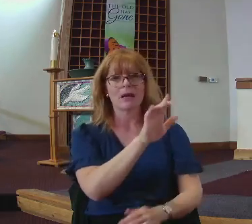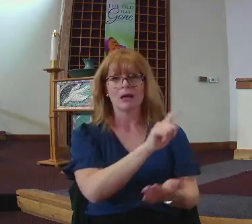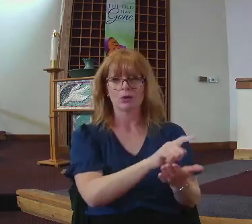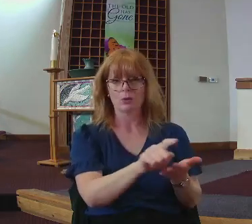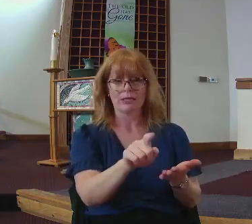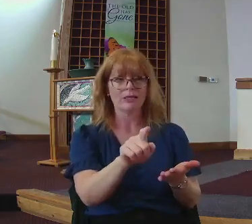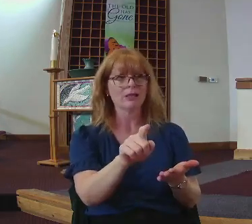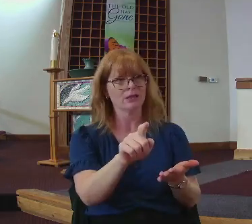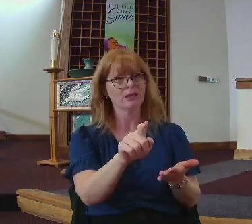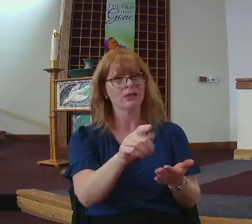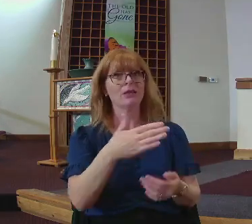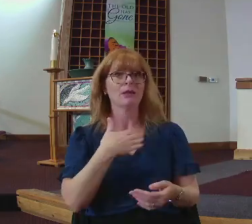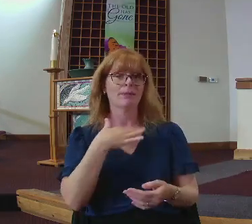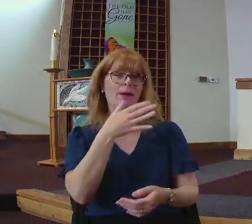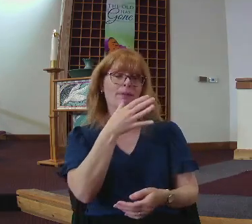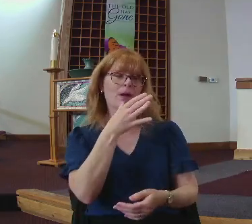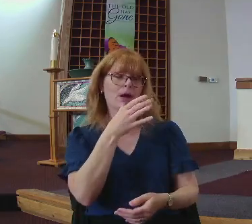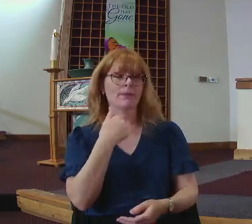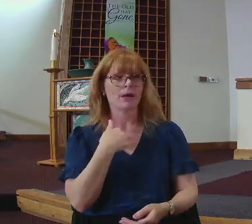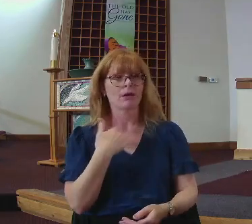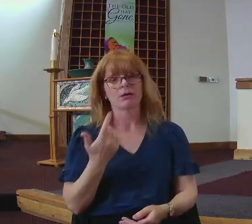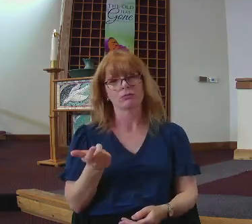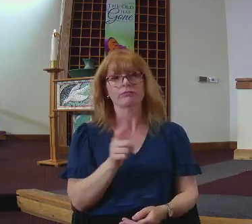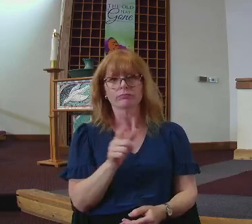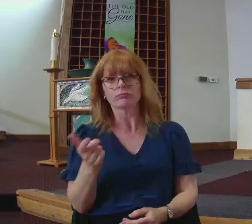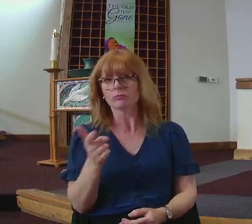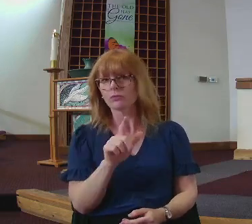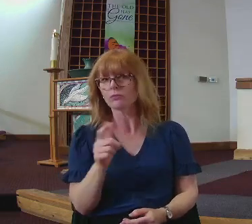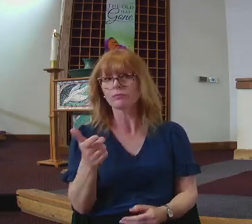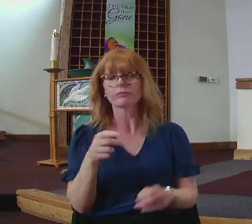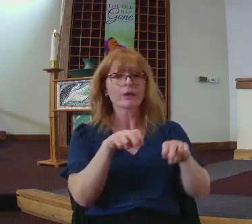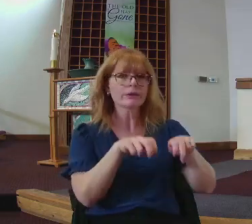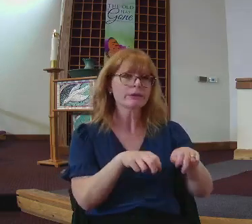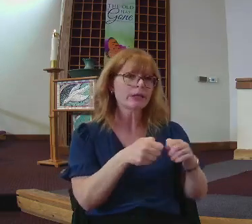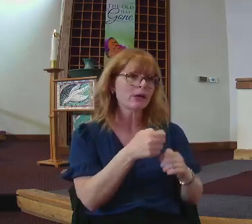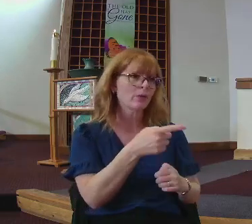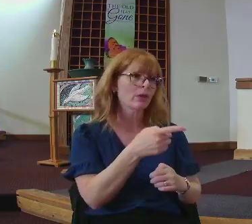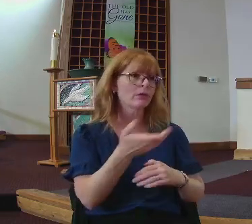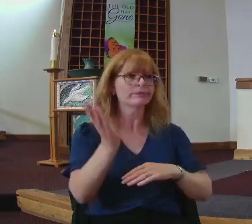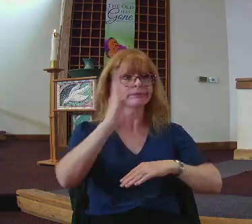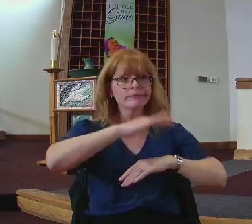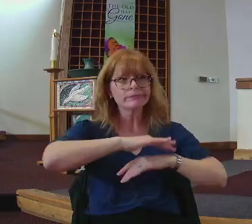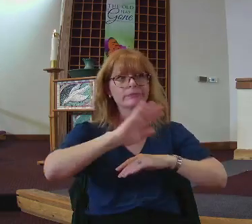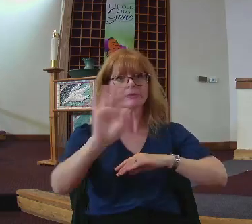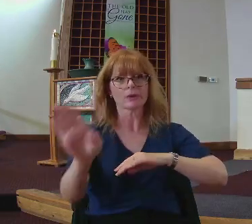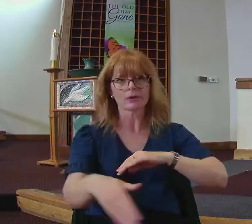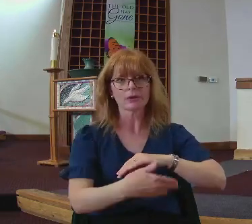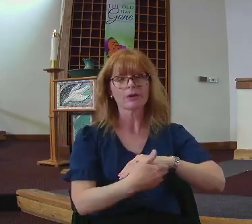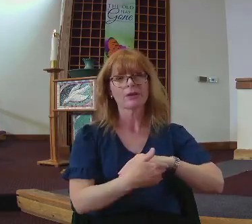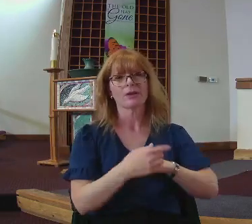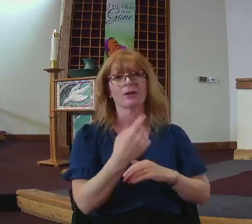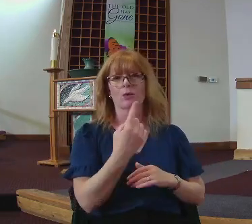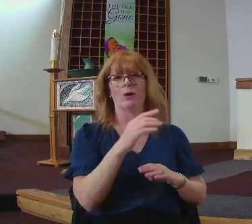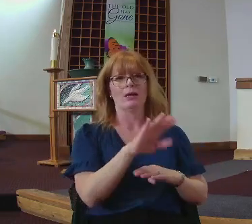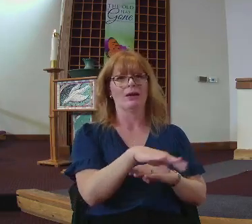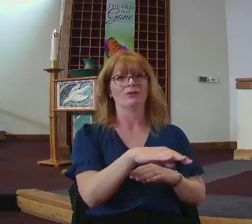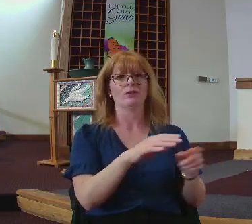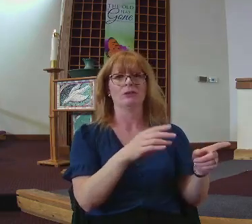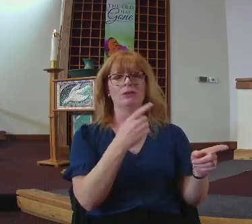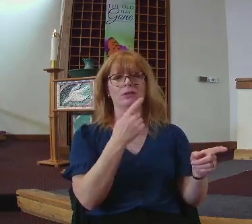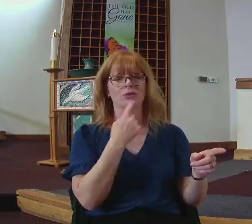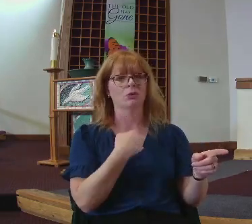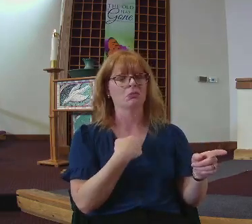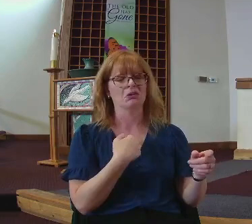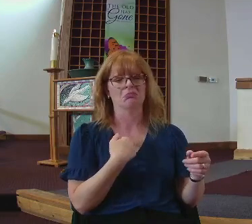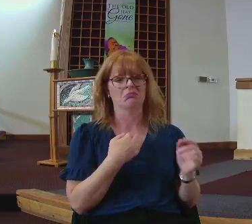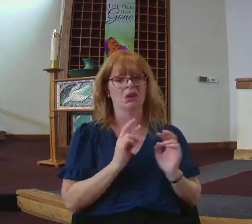And my mom and I were taking turns spending the days with him and nights with him. And he told me one afternoon, he said, "I'm ready to